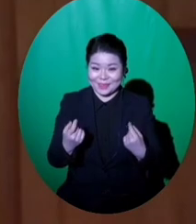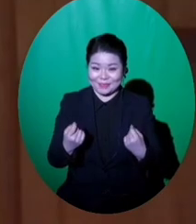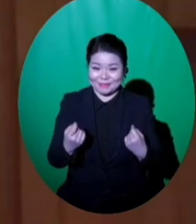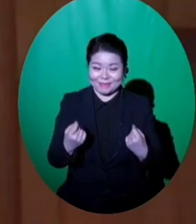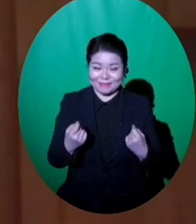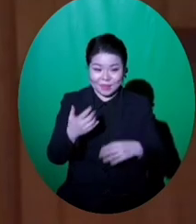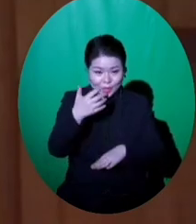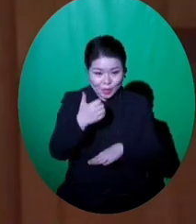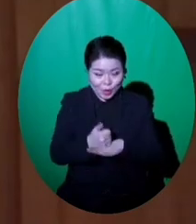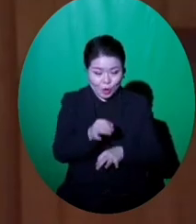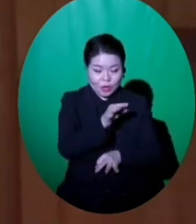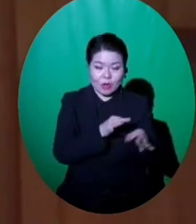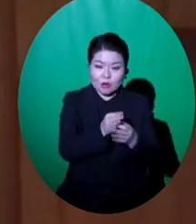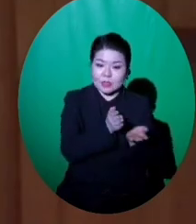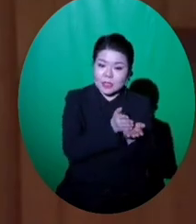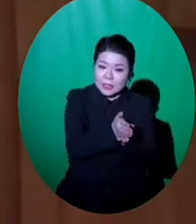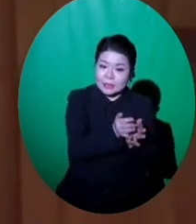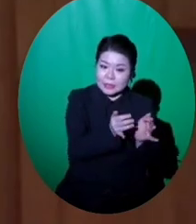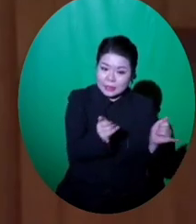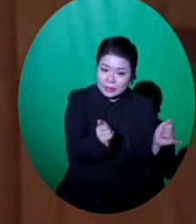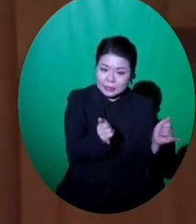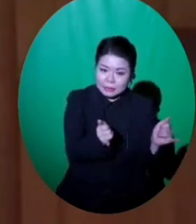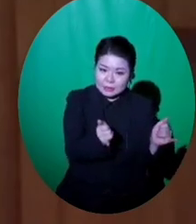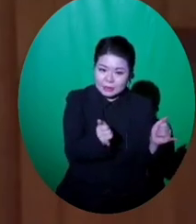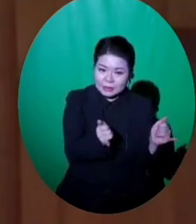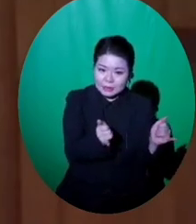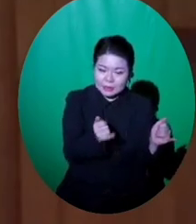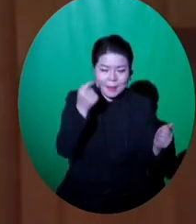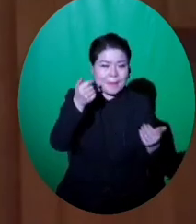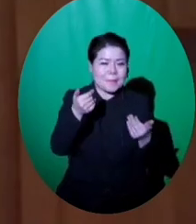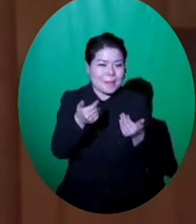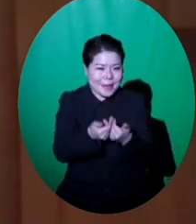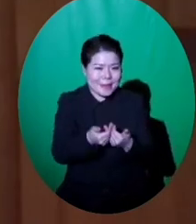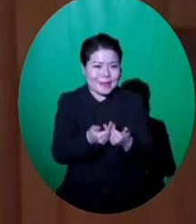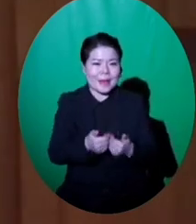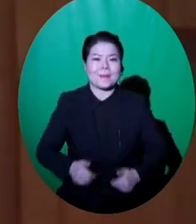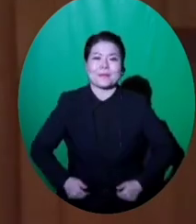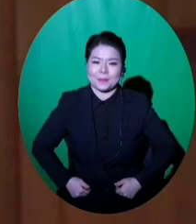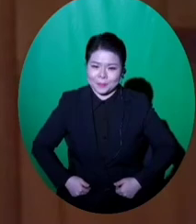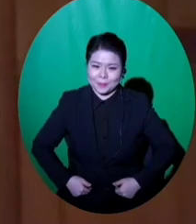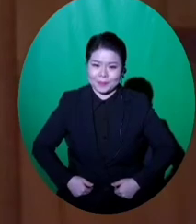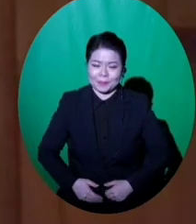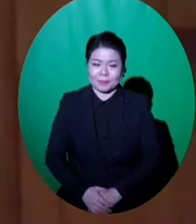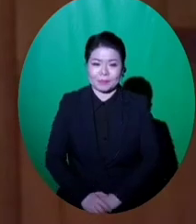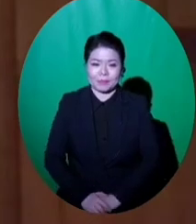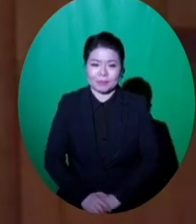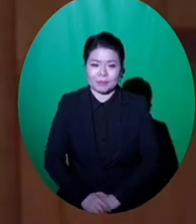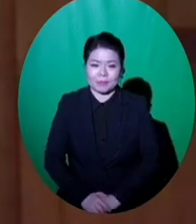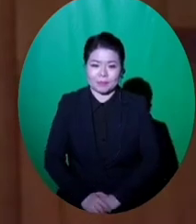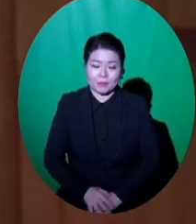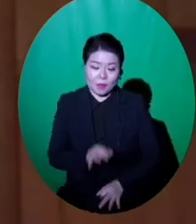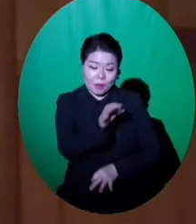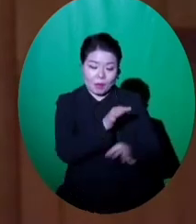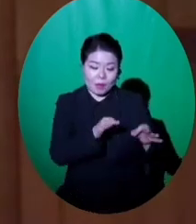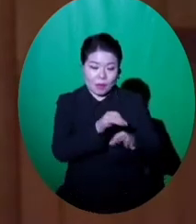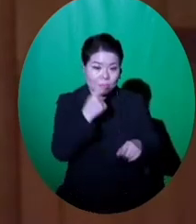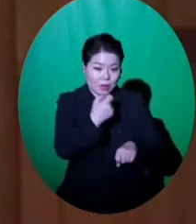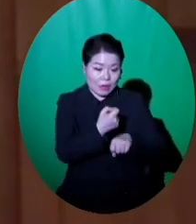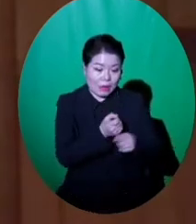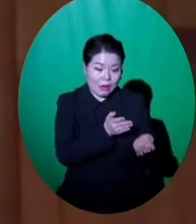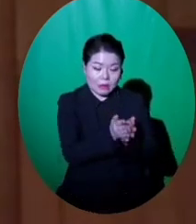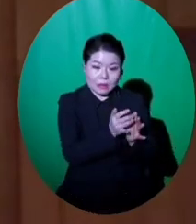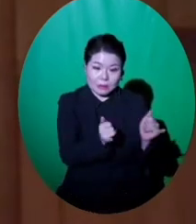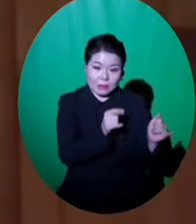economists and the way they tell us what our priorities should be and